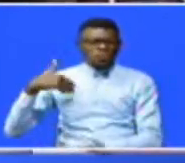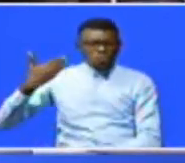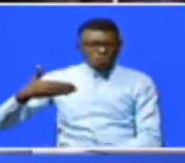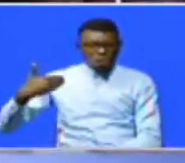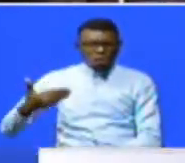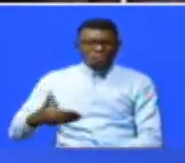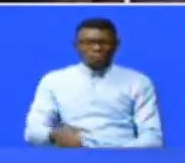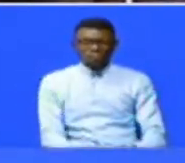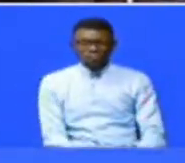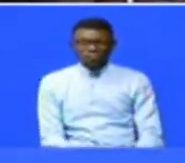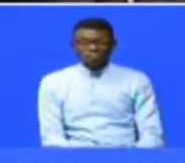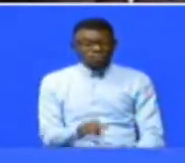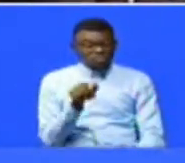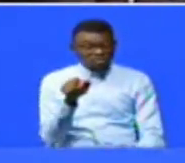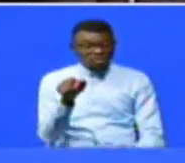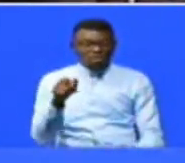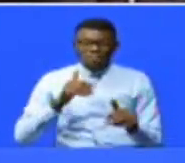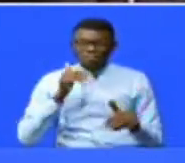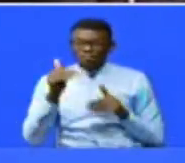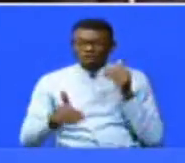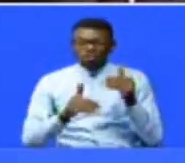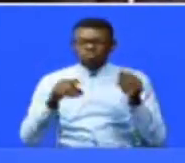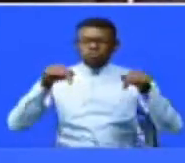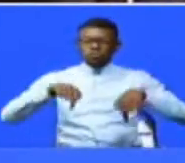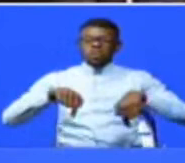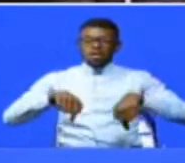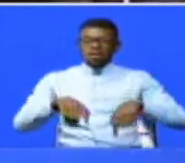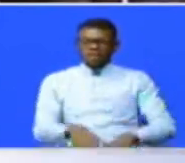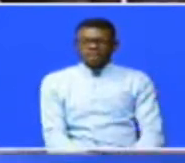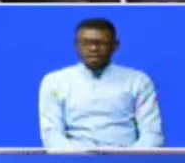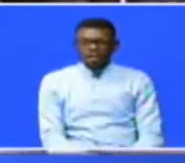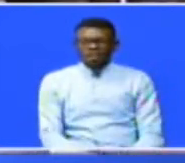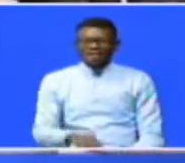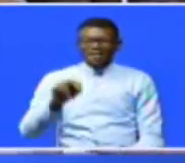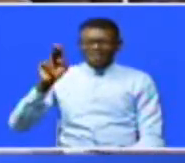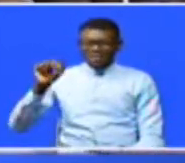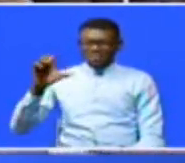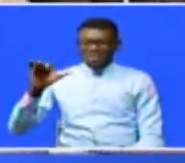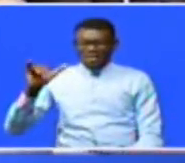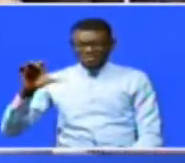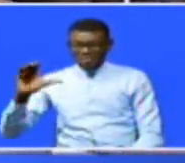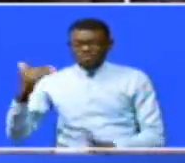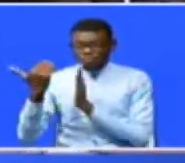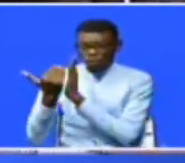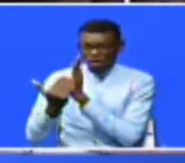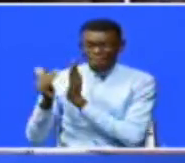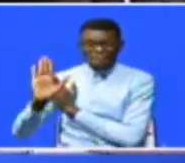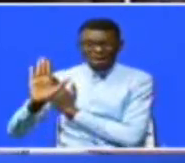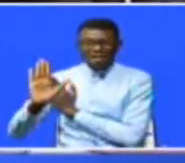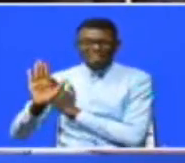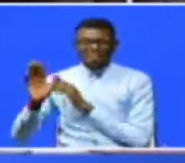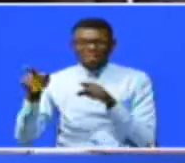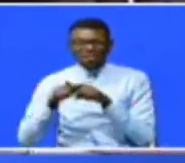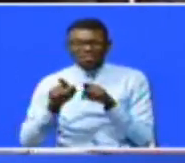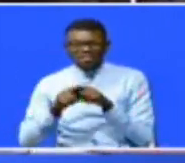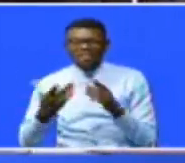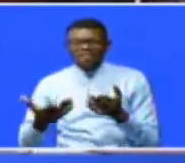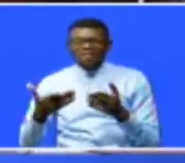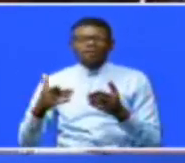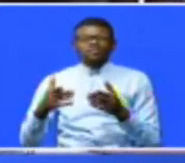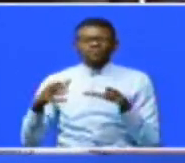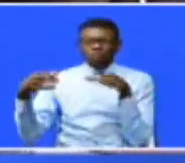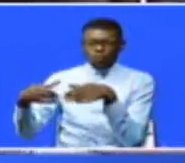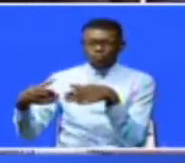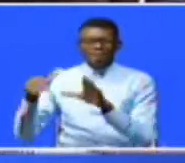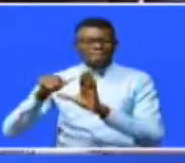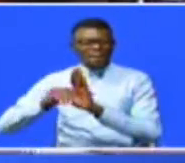to this particular process. Today, initiative of NCIC and the Interfaith Council,